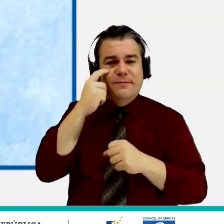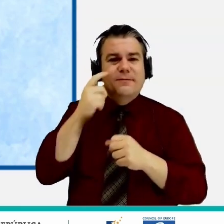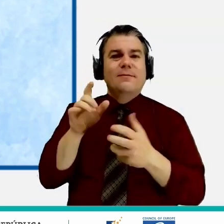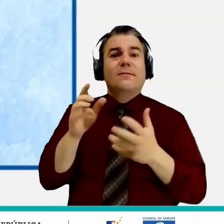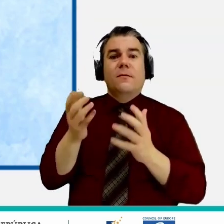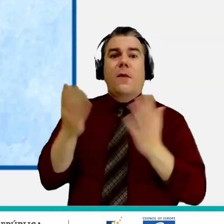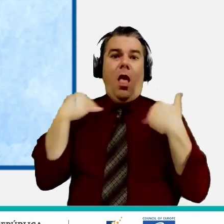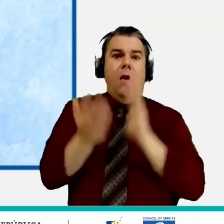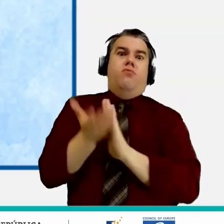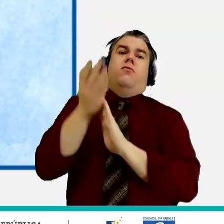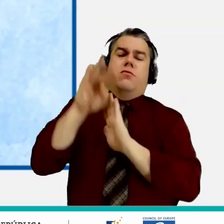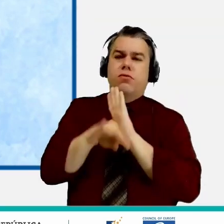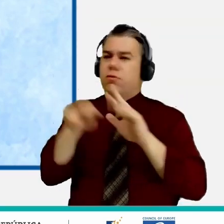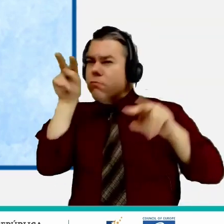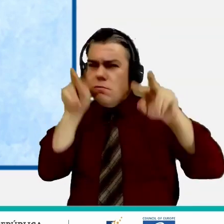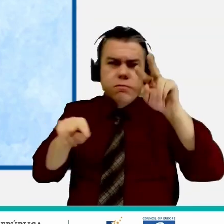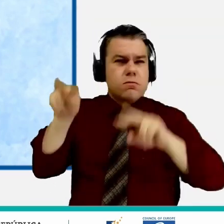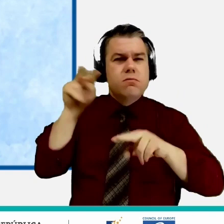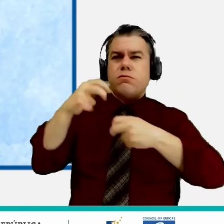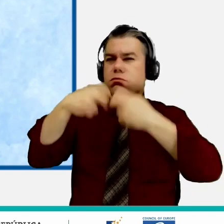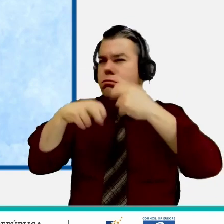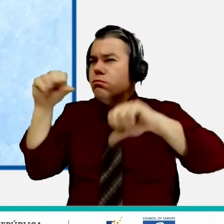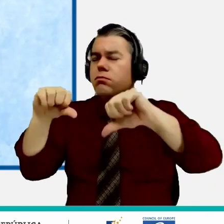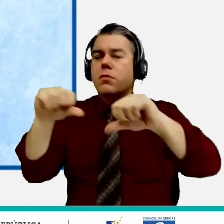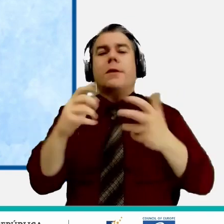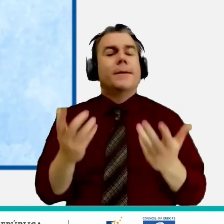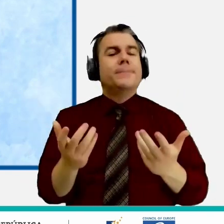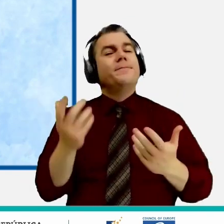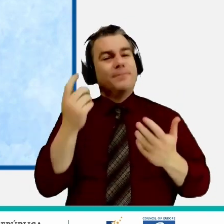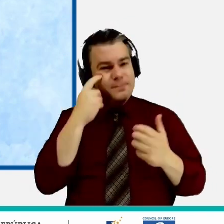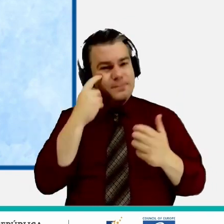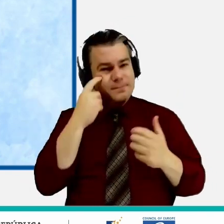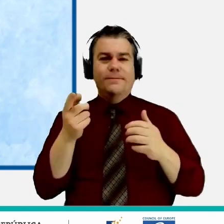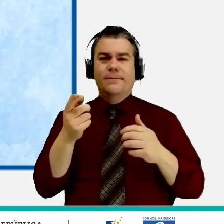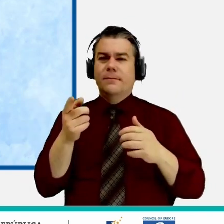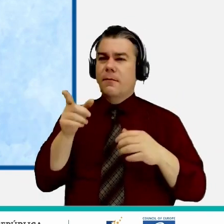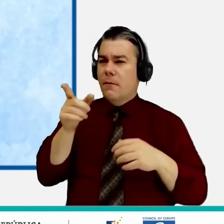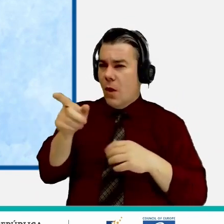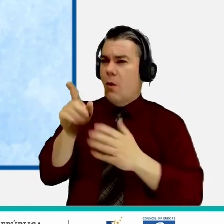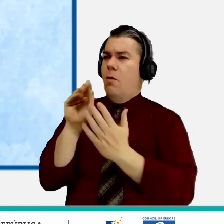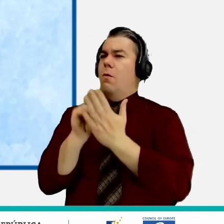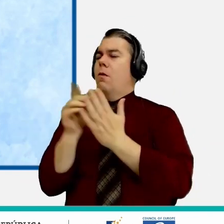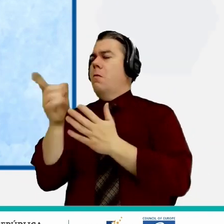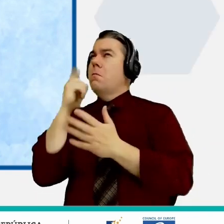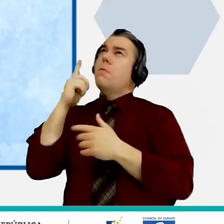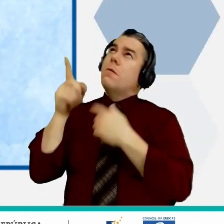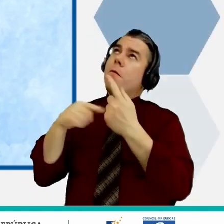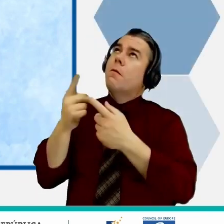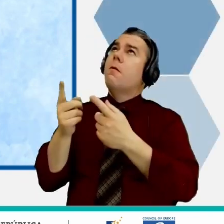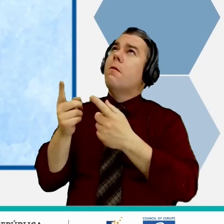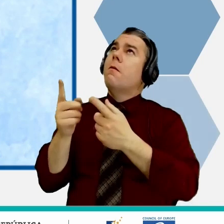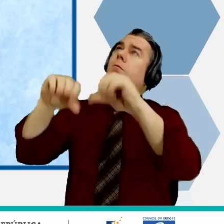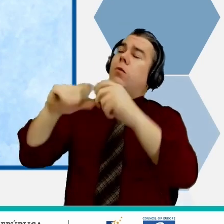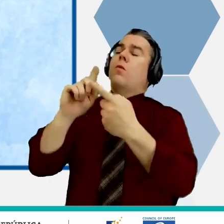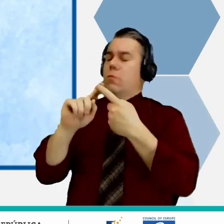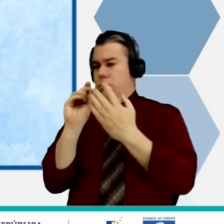So we can see the trends. We can see the trends and we can see the realities. And therefore, we need